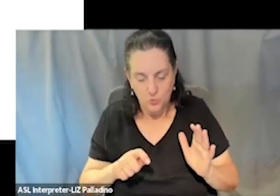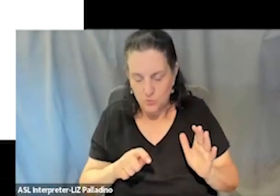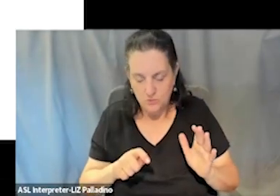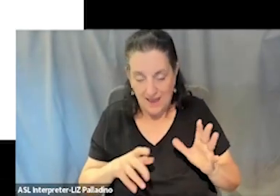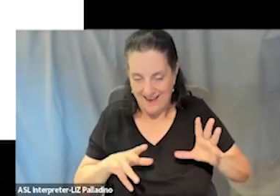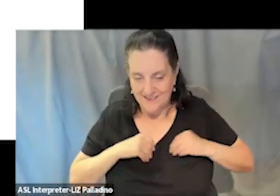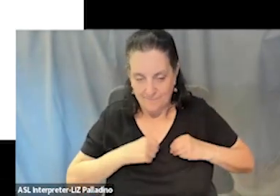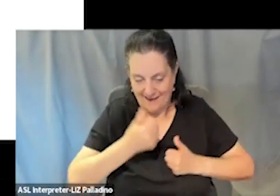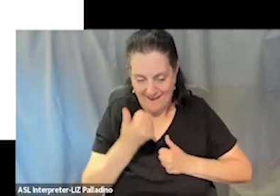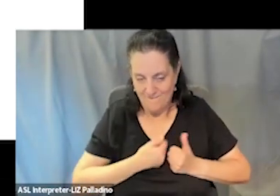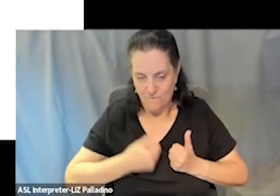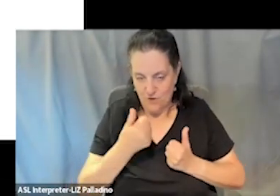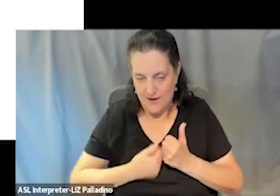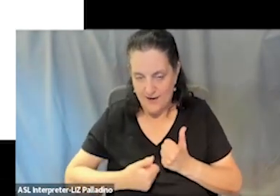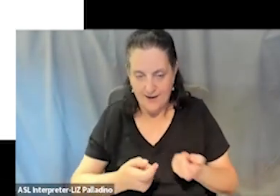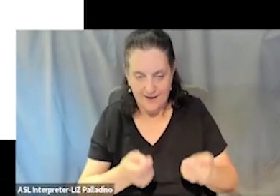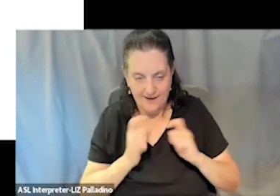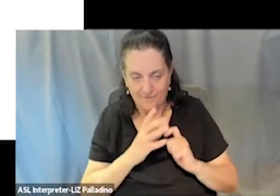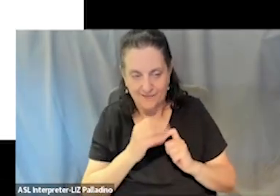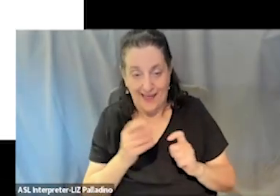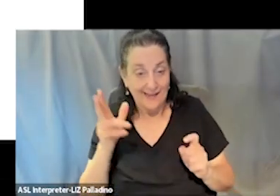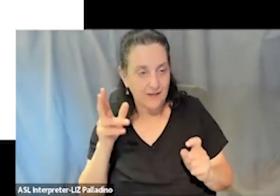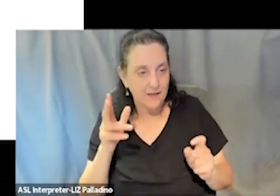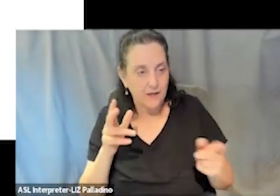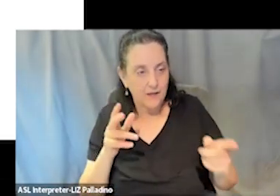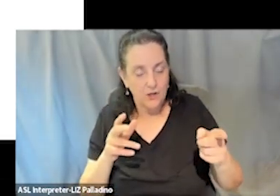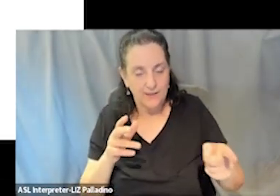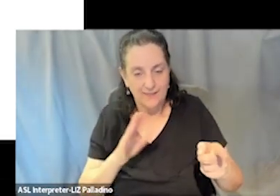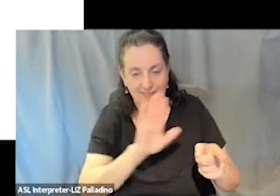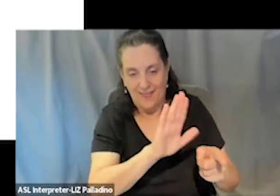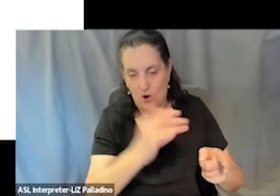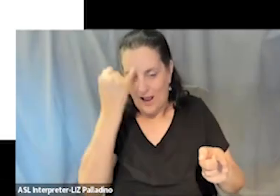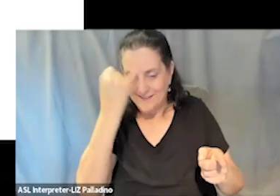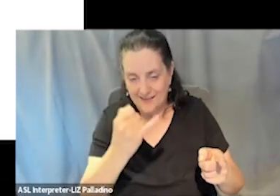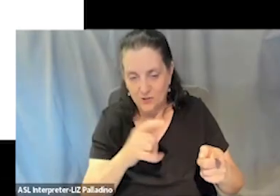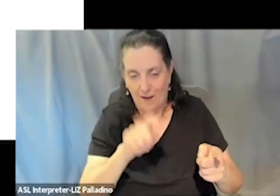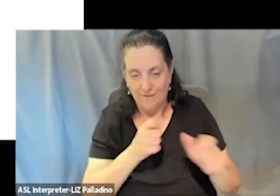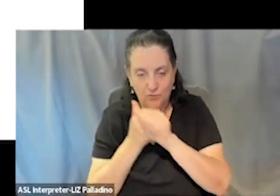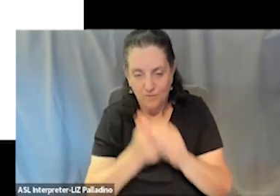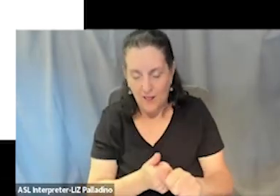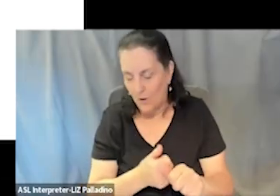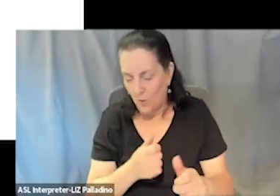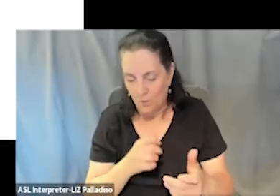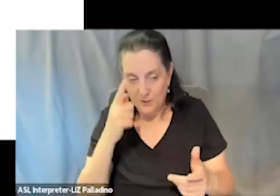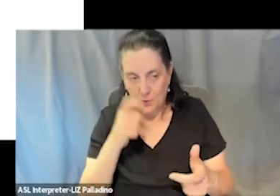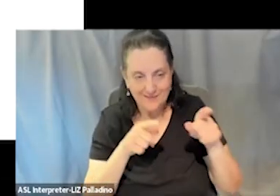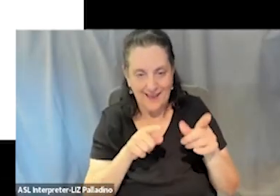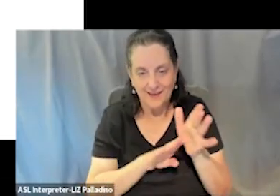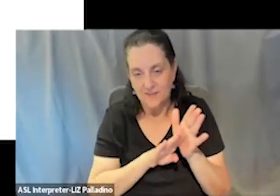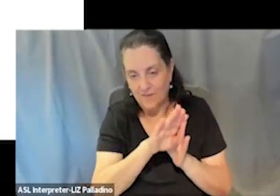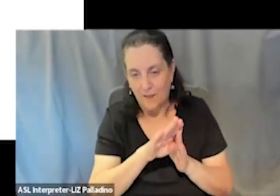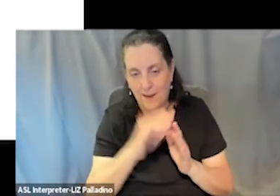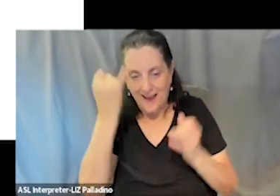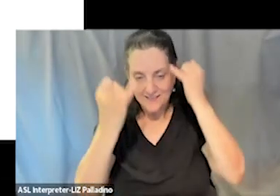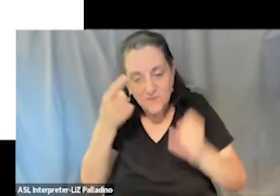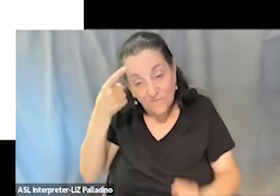You don't have to go along with curatorial ideas that a donor is developing. Your